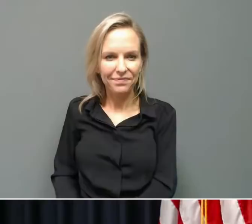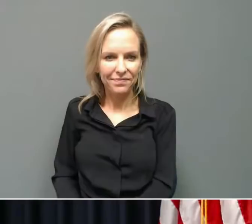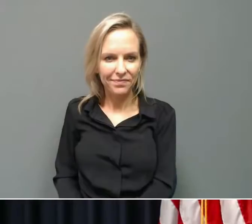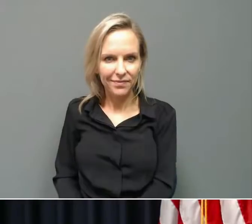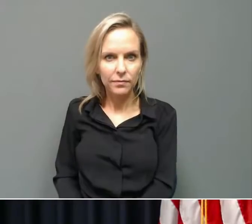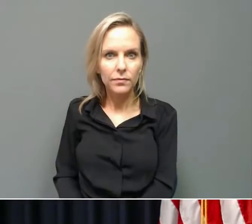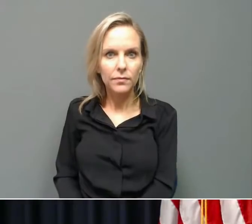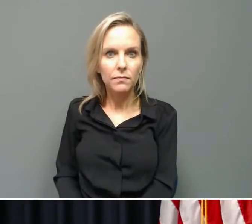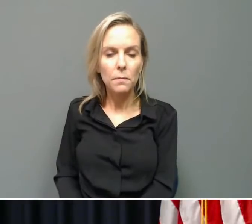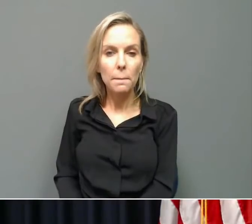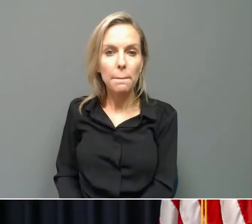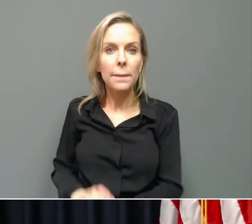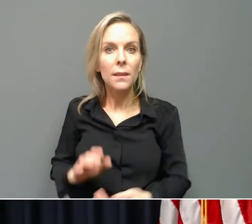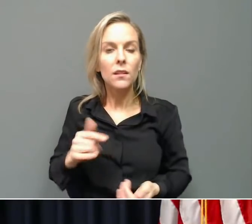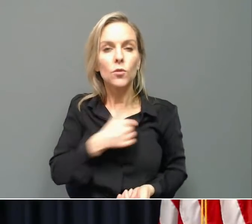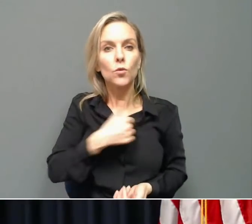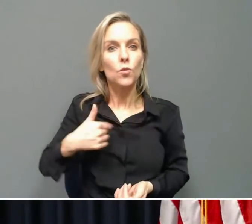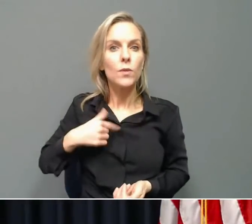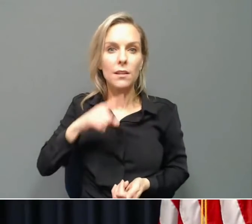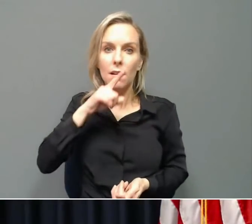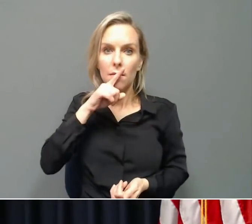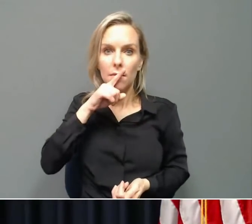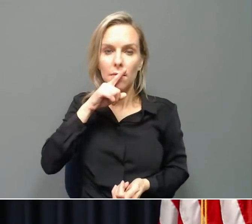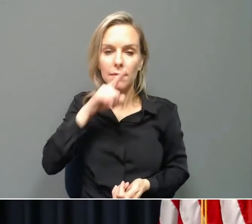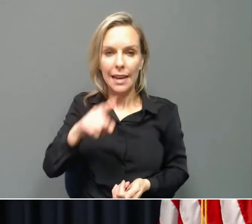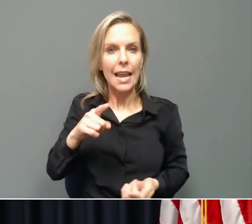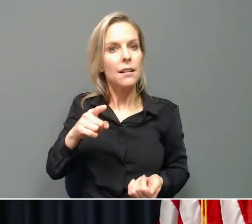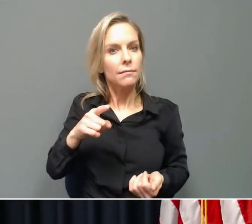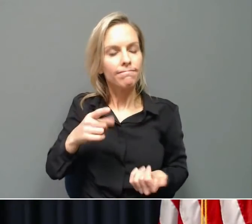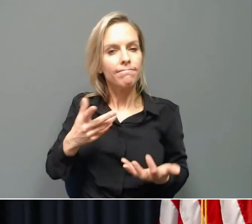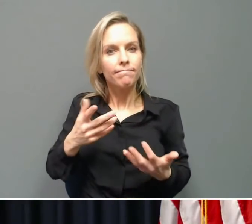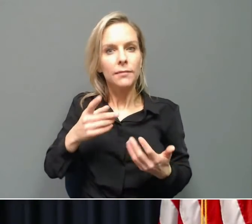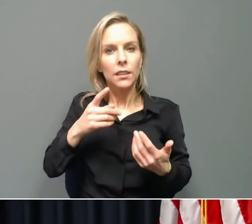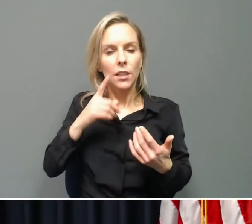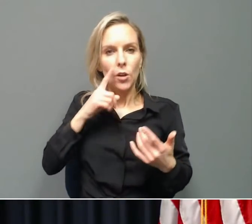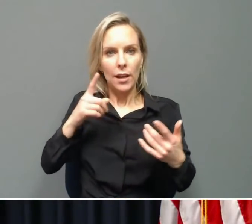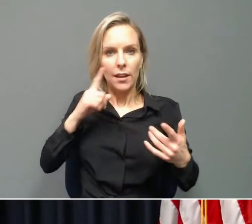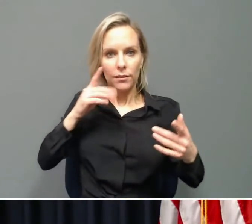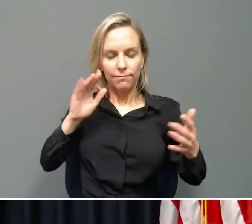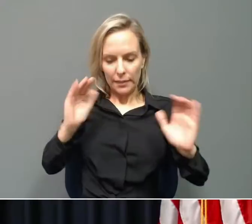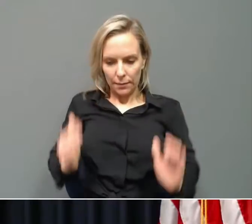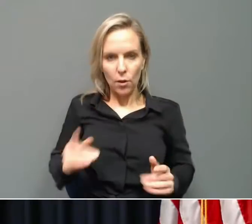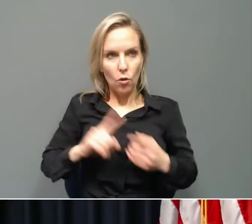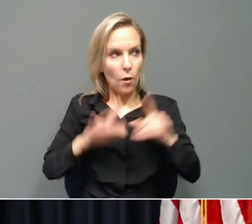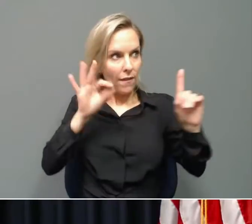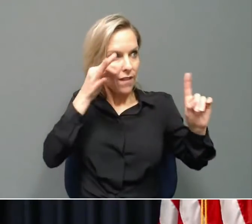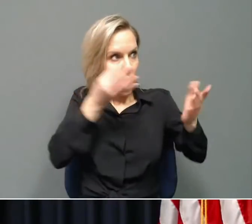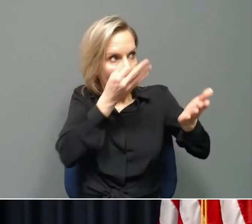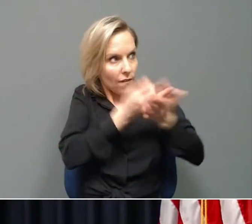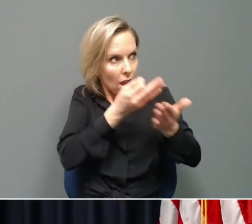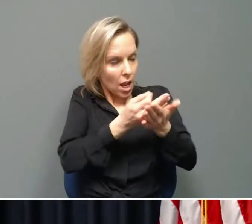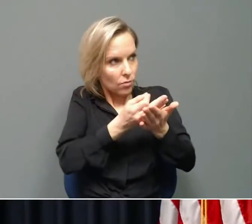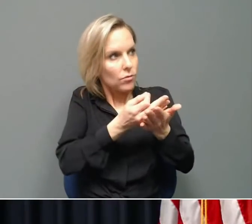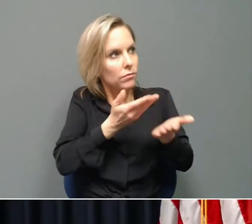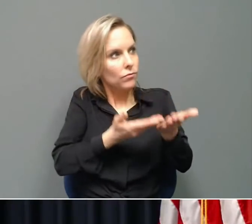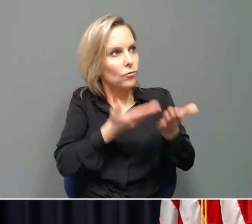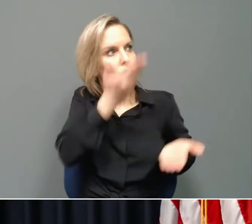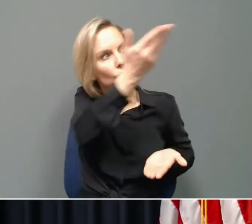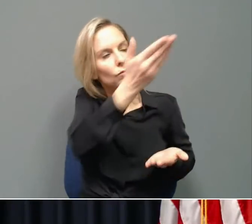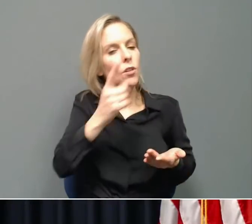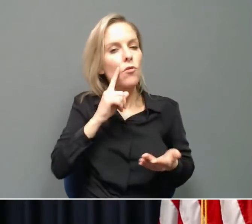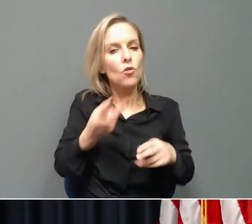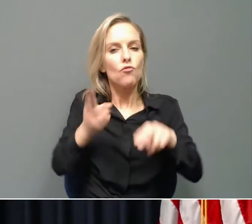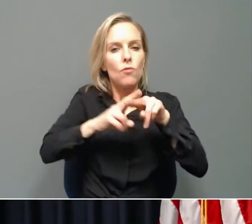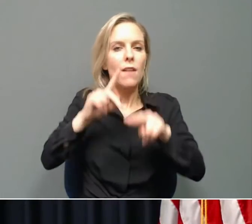And to do that, we are leveraging both federal funds, and we are asking for an increase in the budget